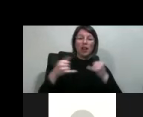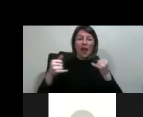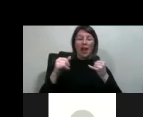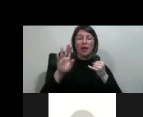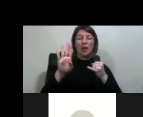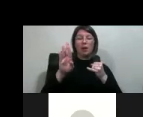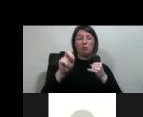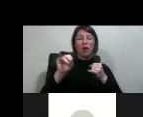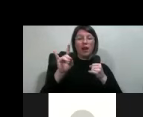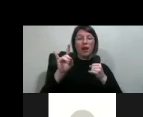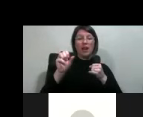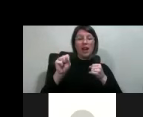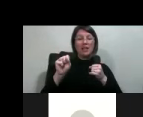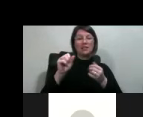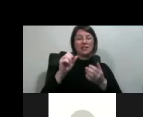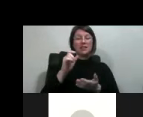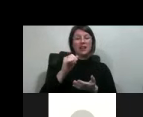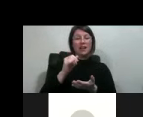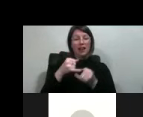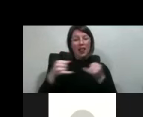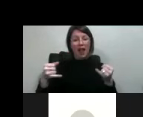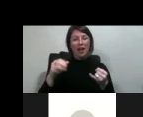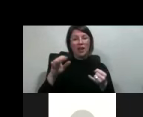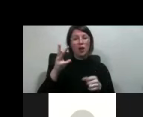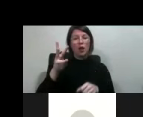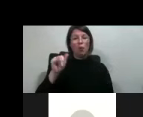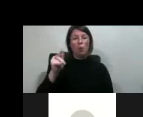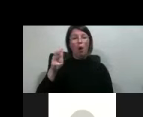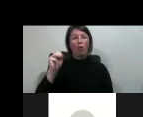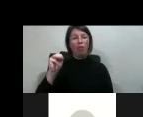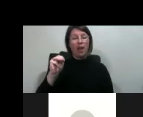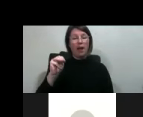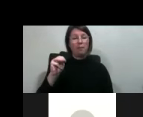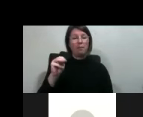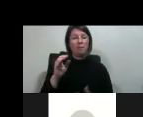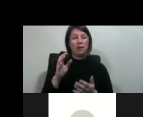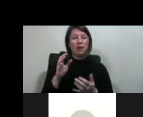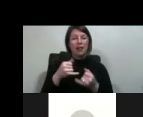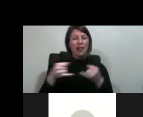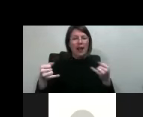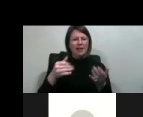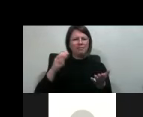and Waltham stop are going to be reduced,